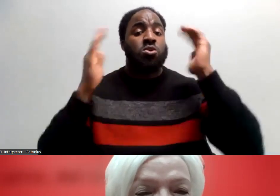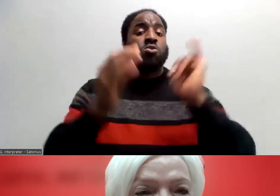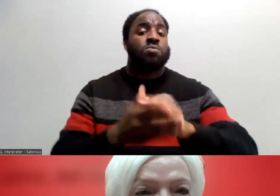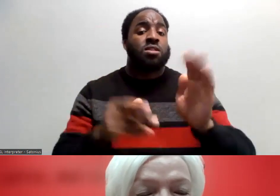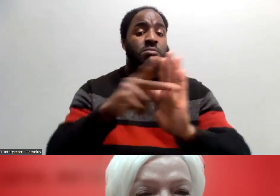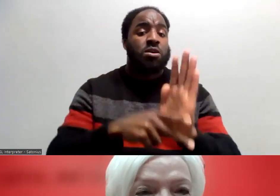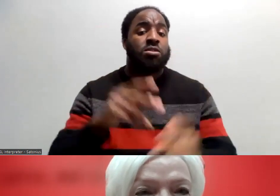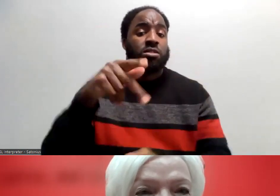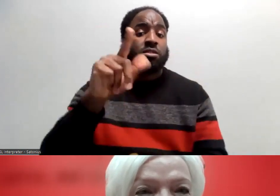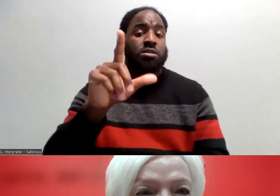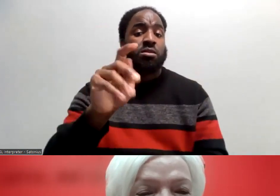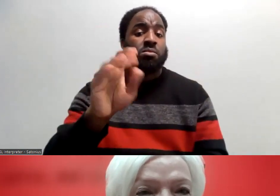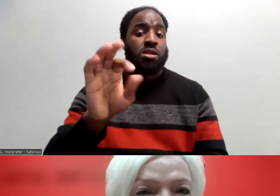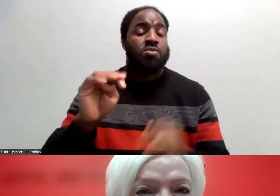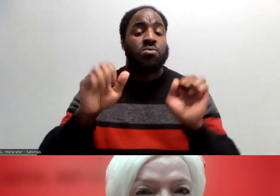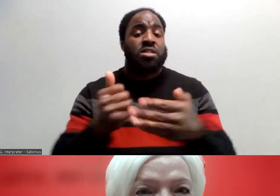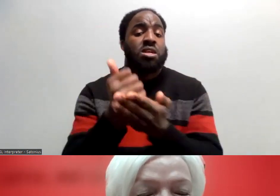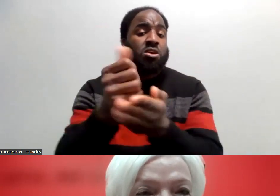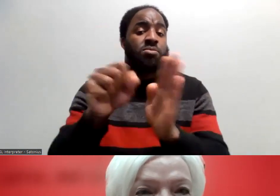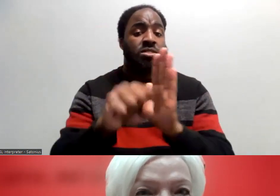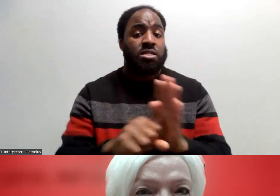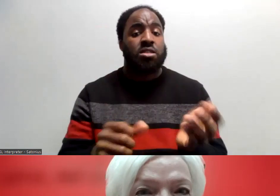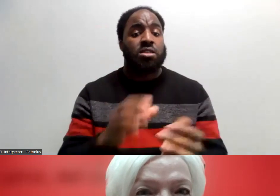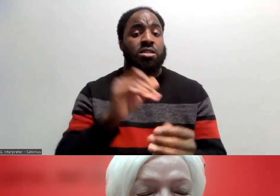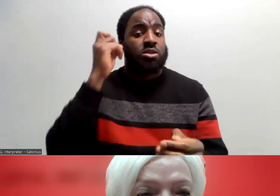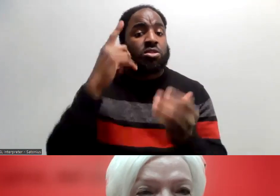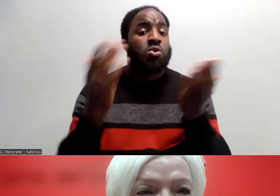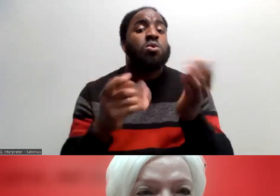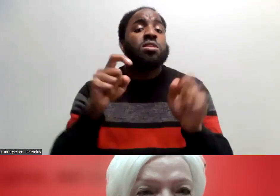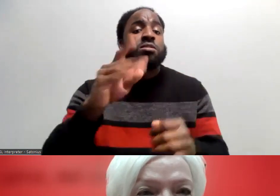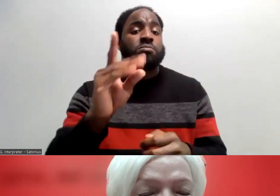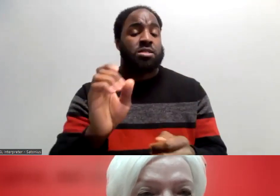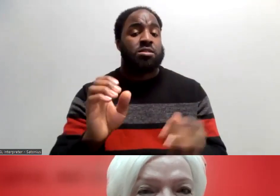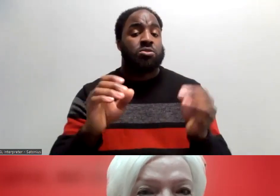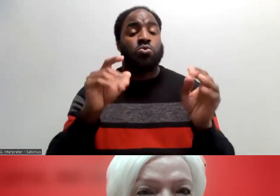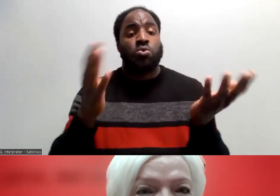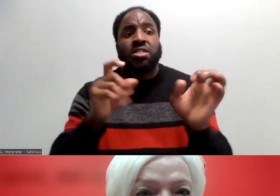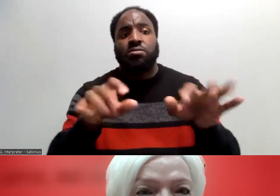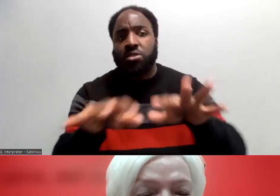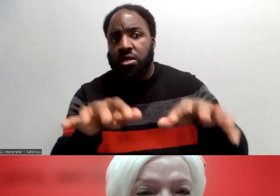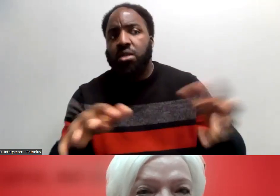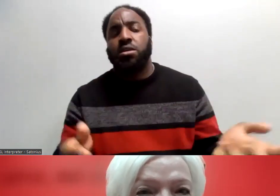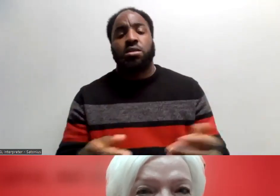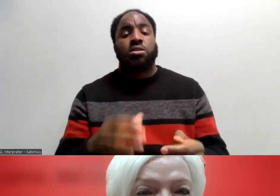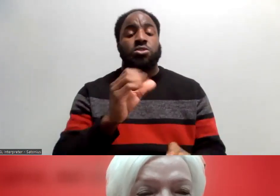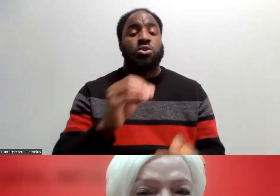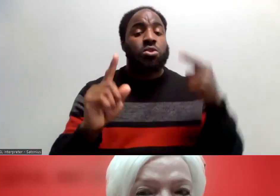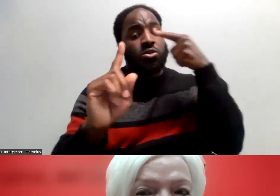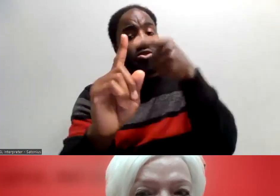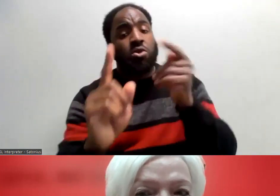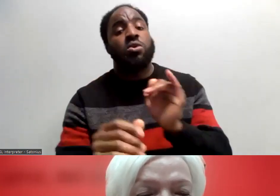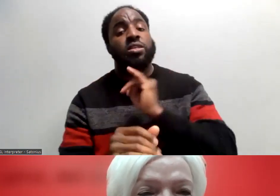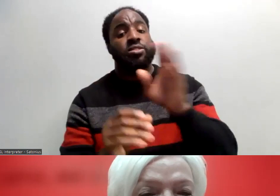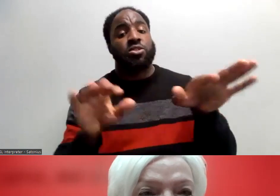platform can really help the state in understanding what needs to be done to do exactly what you're talking about. So the goal is to